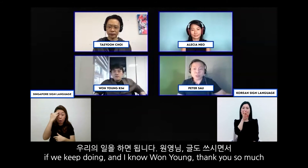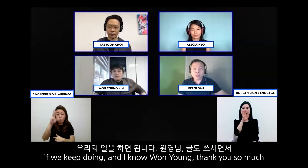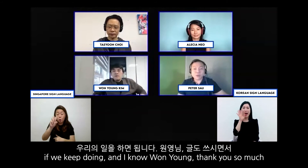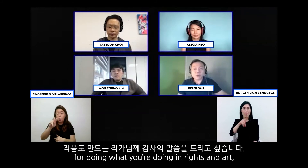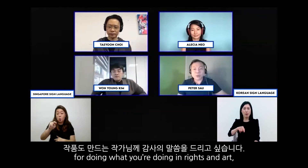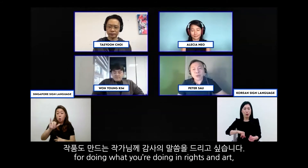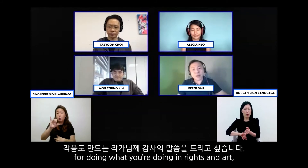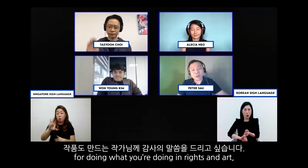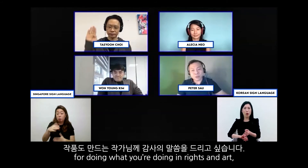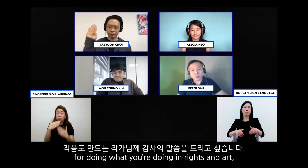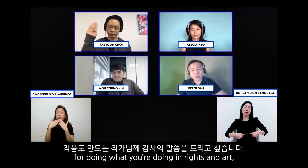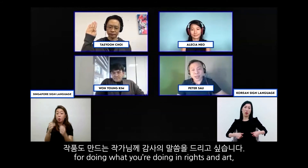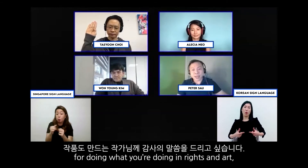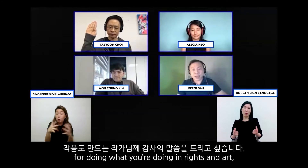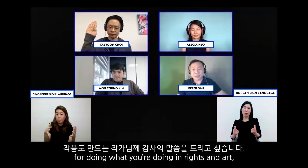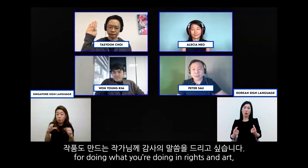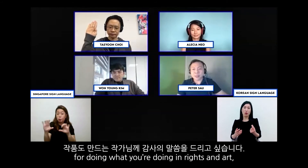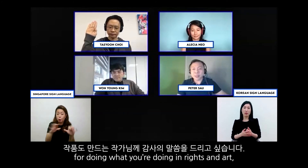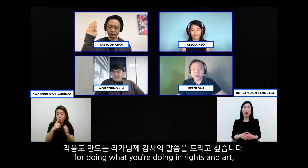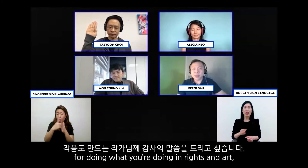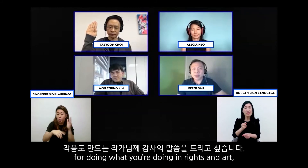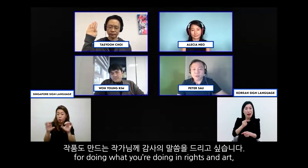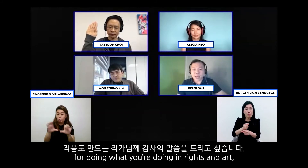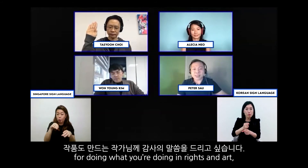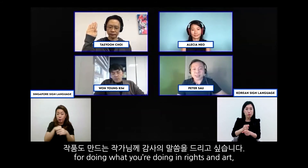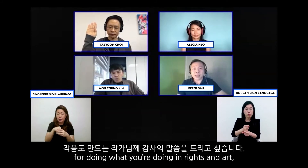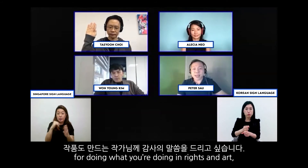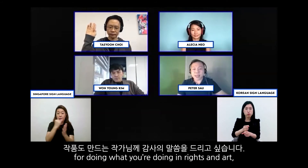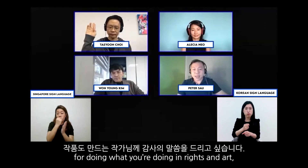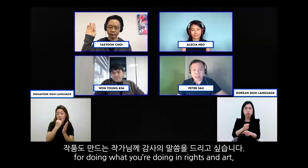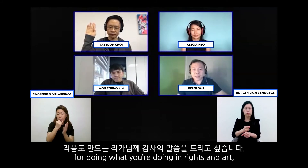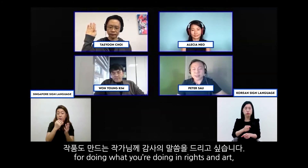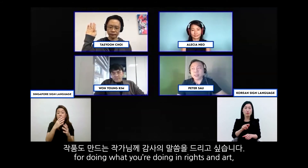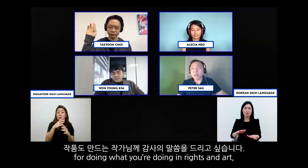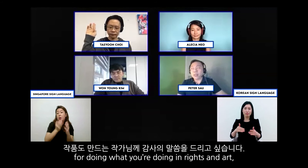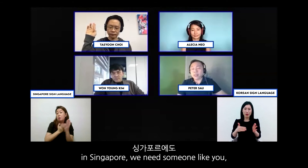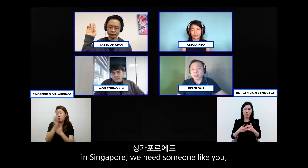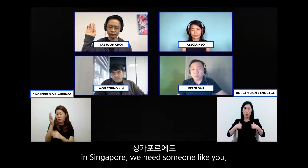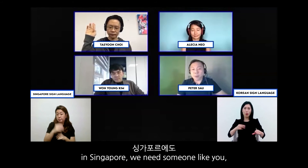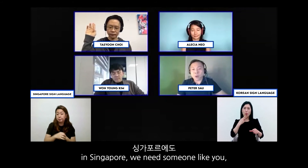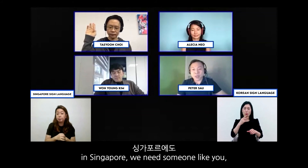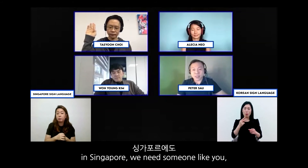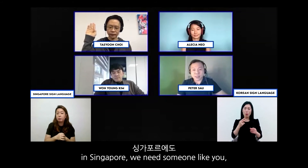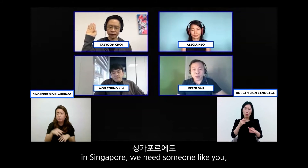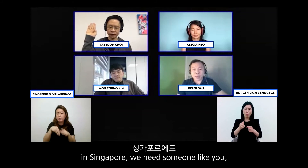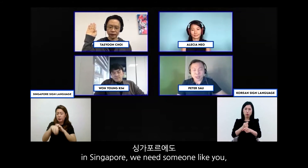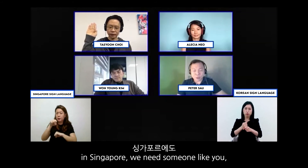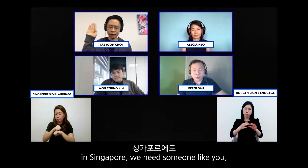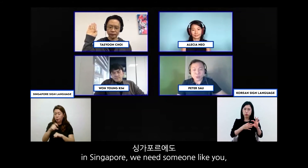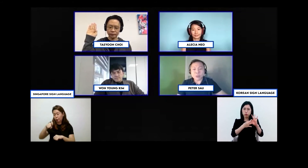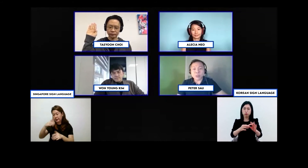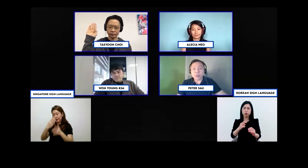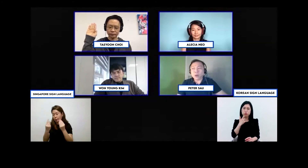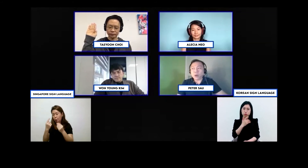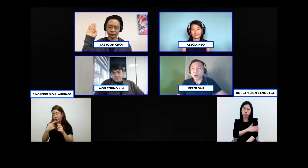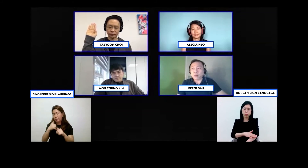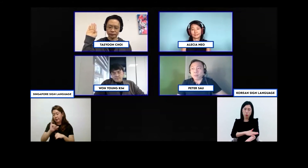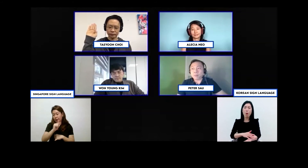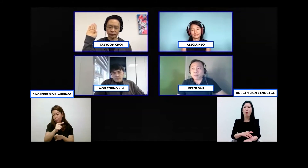much for doing what you're doing in rights and arts. In Singapore, we need someone like you